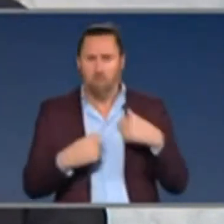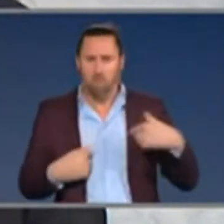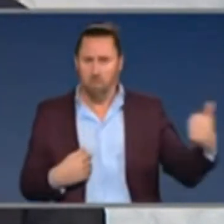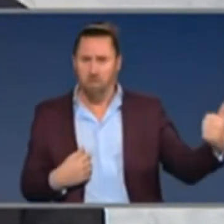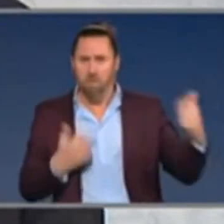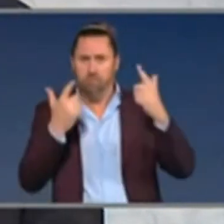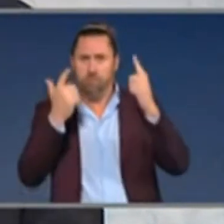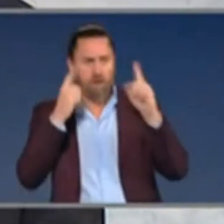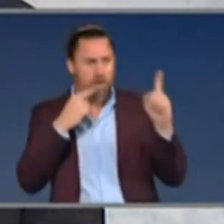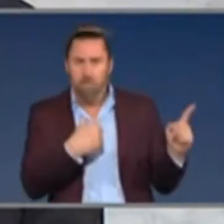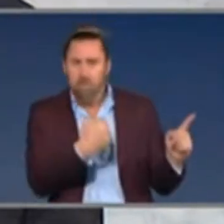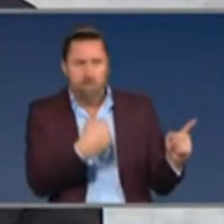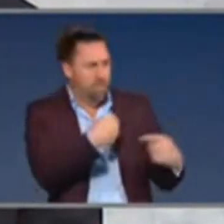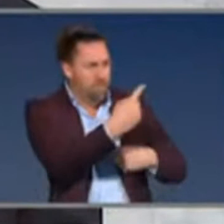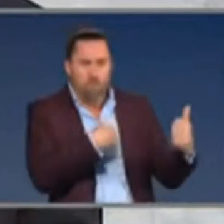with